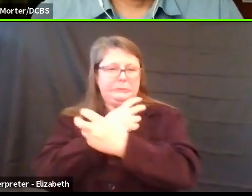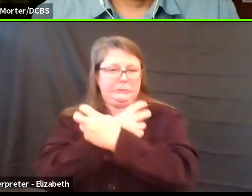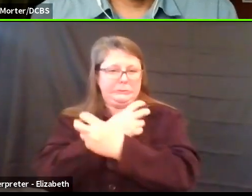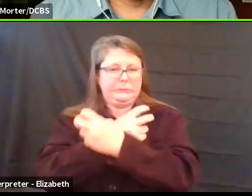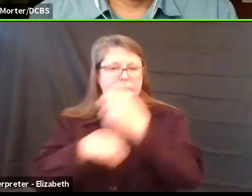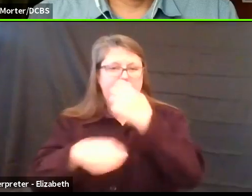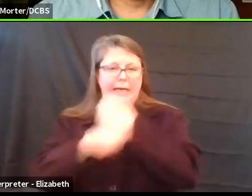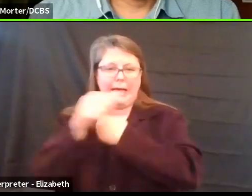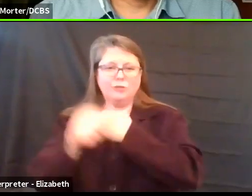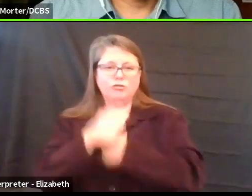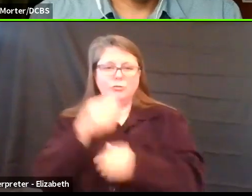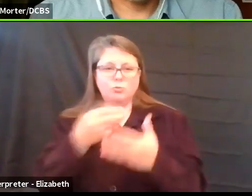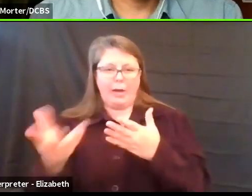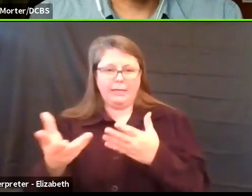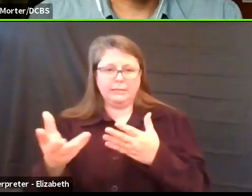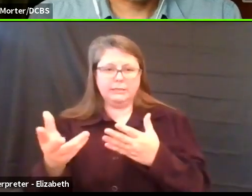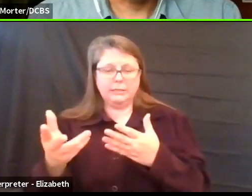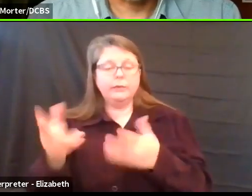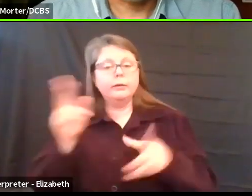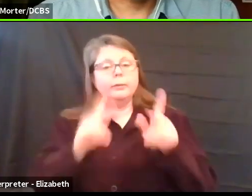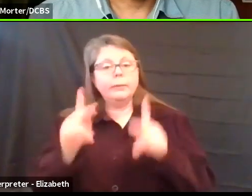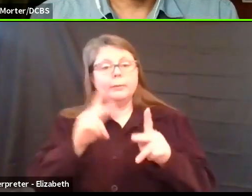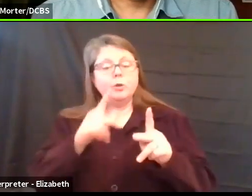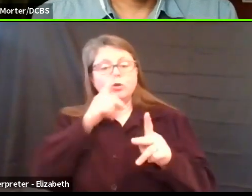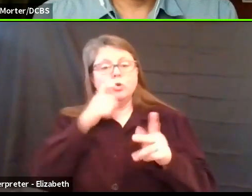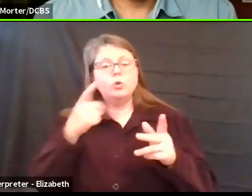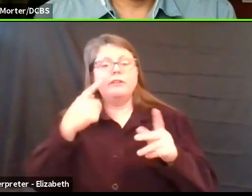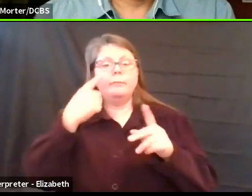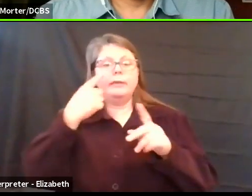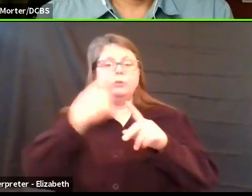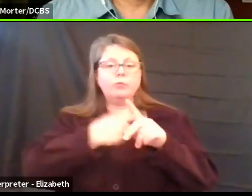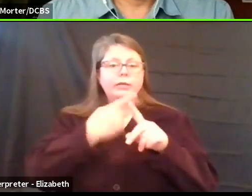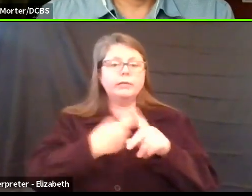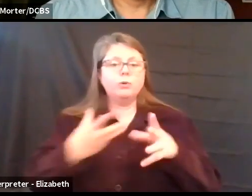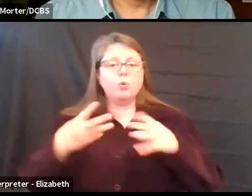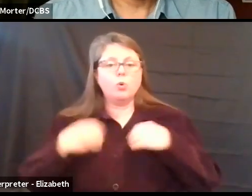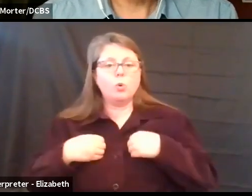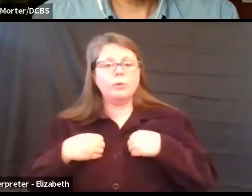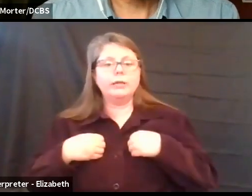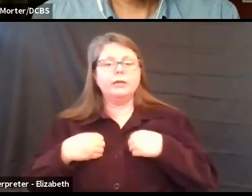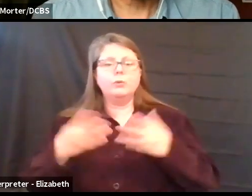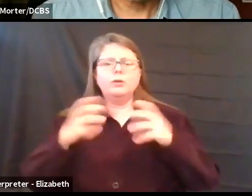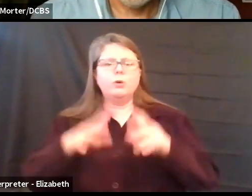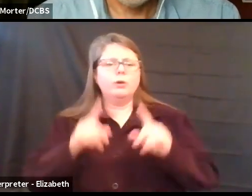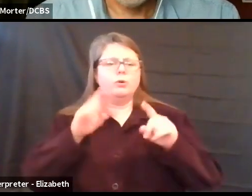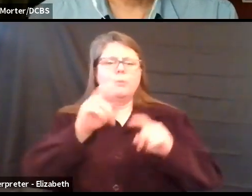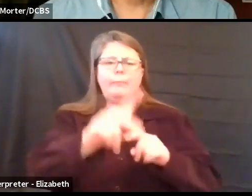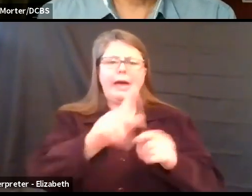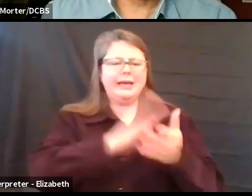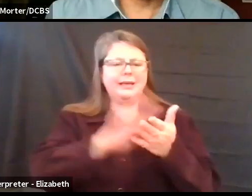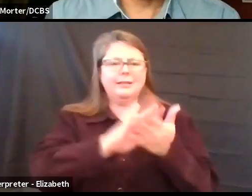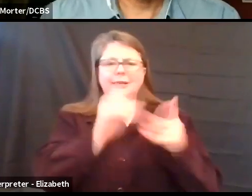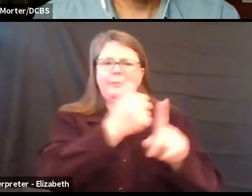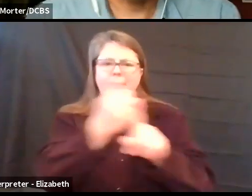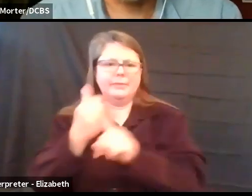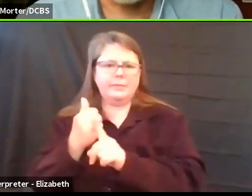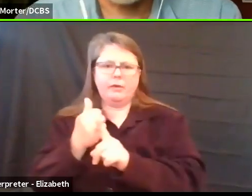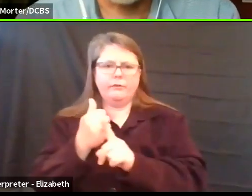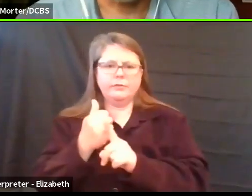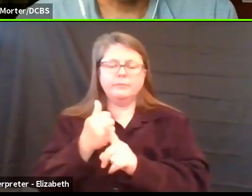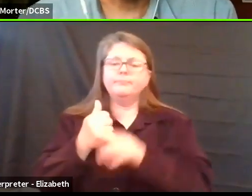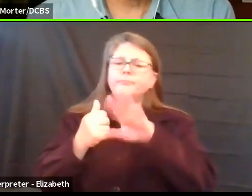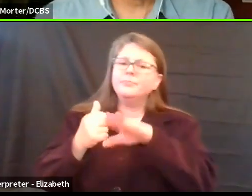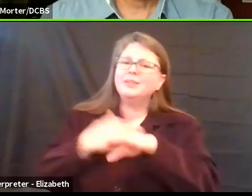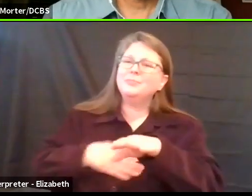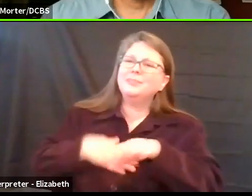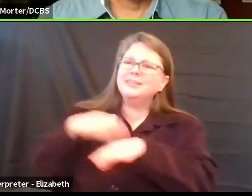to go on and start cleaning up their property now. Michael, can you slow down just a little bit? Oh, sorry. Thanks, Thank you.